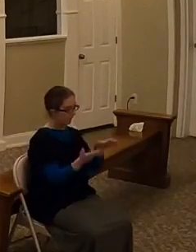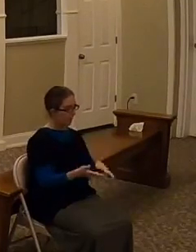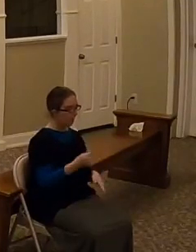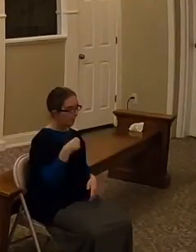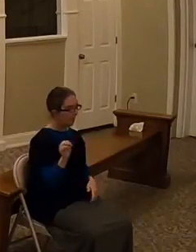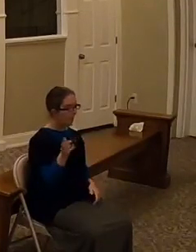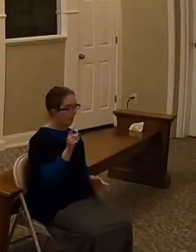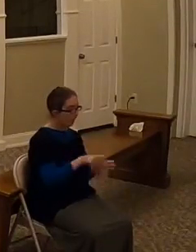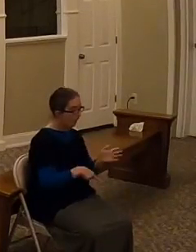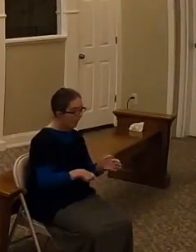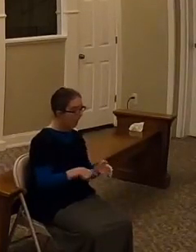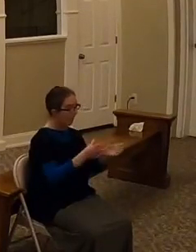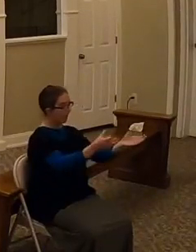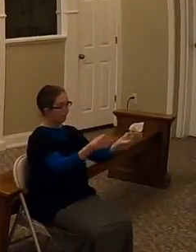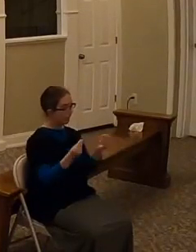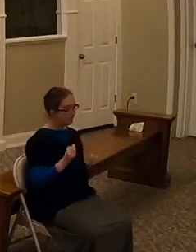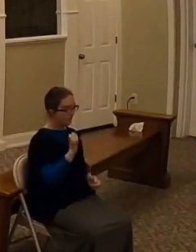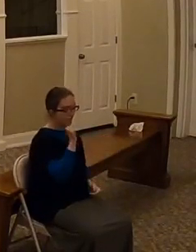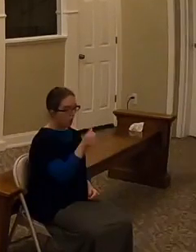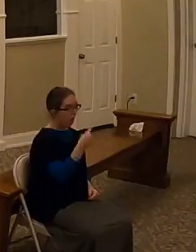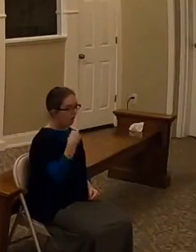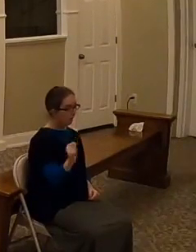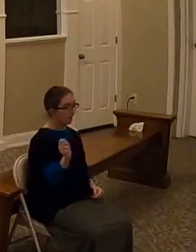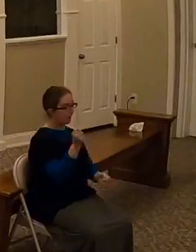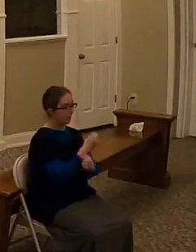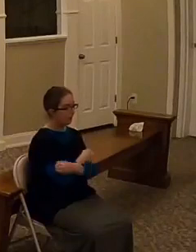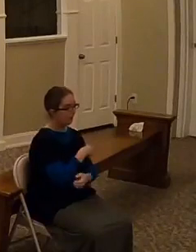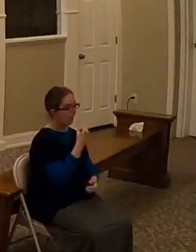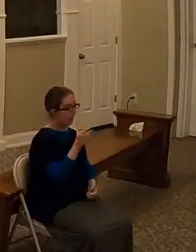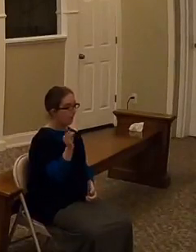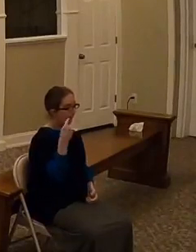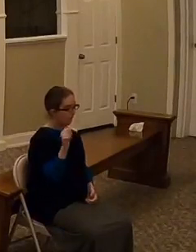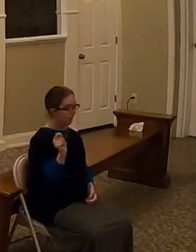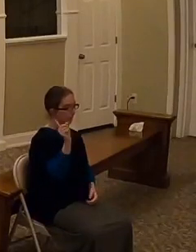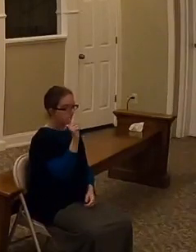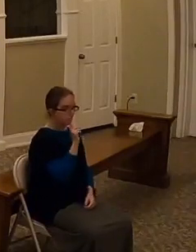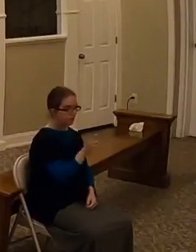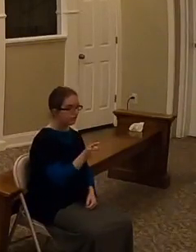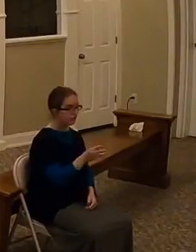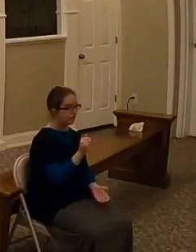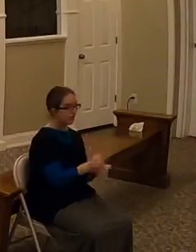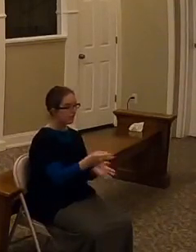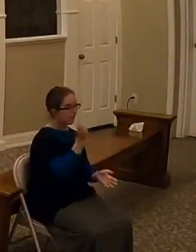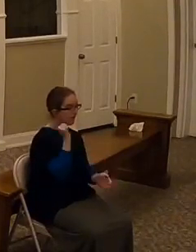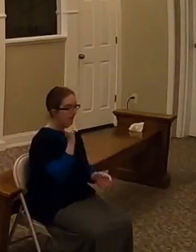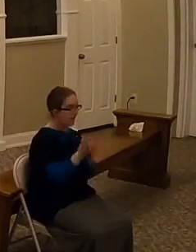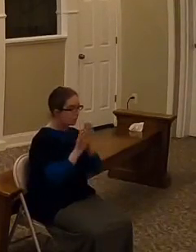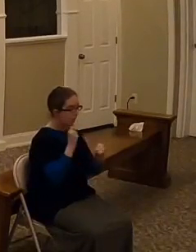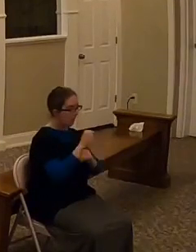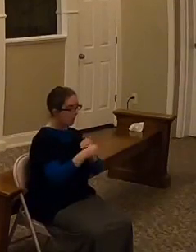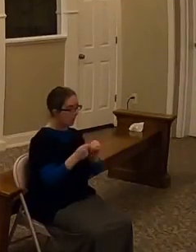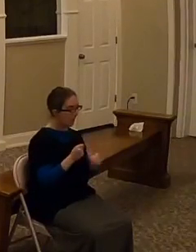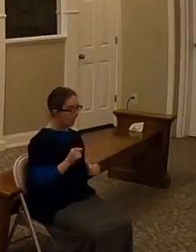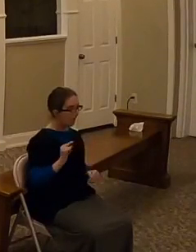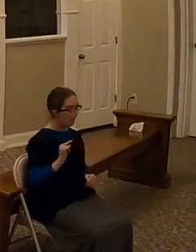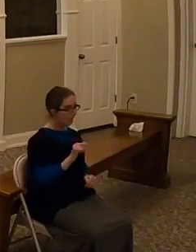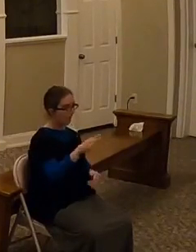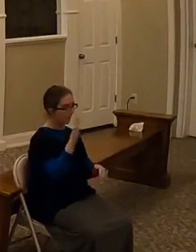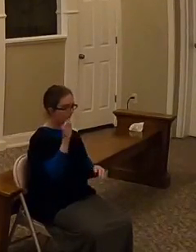because they what? Received not the love of the truth. That's what I was just talking about these little